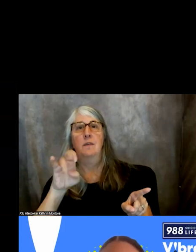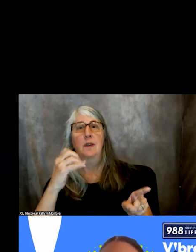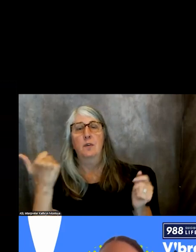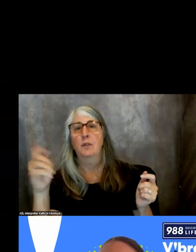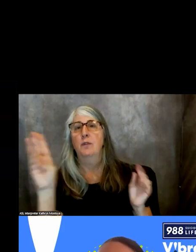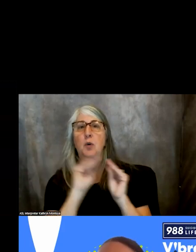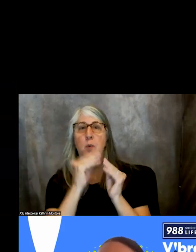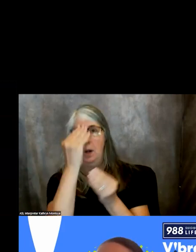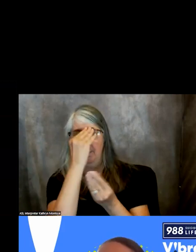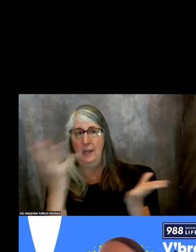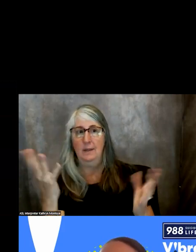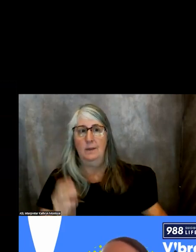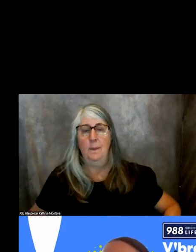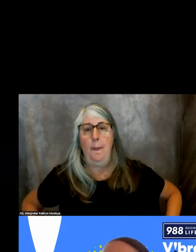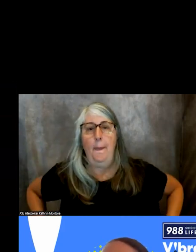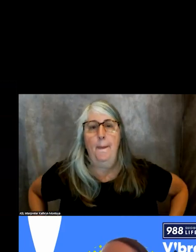some states.